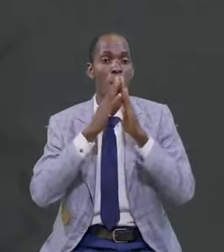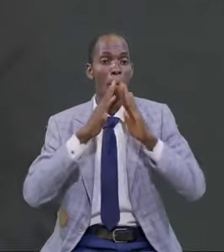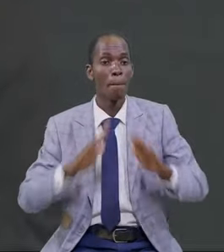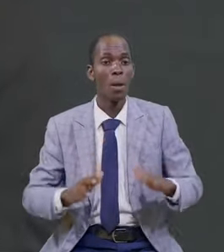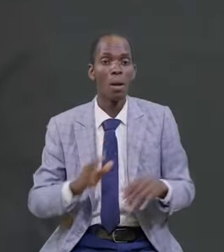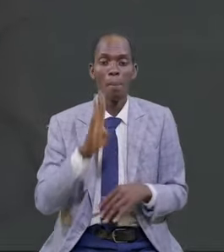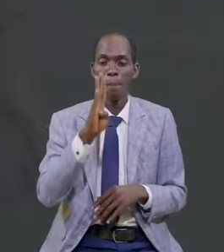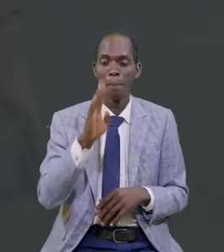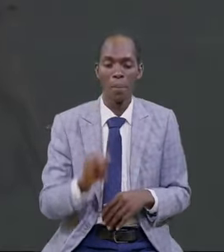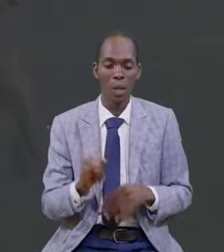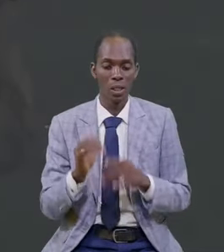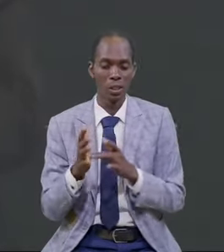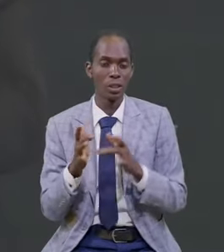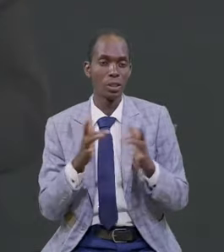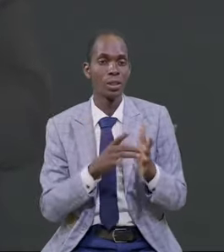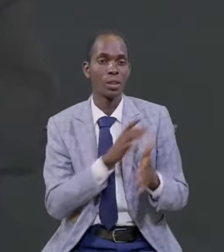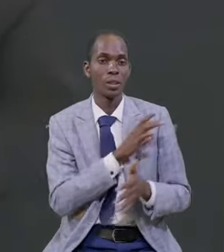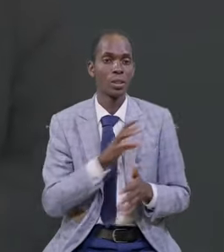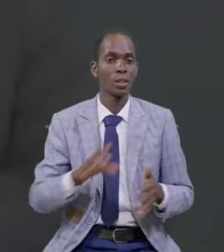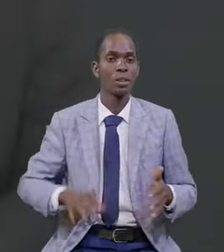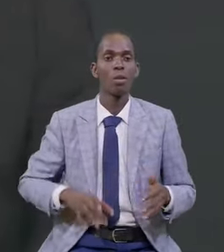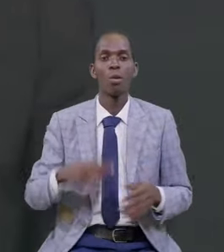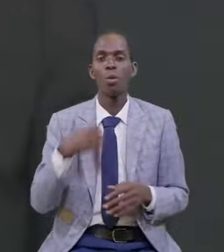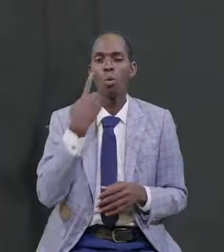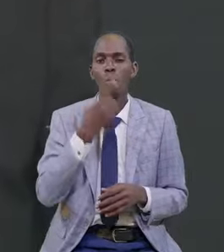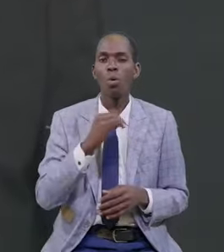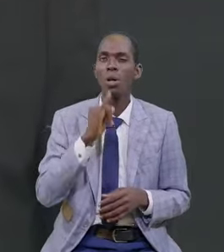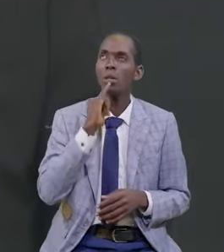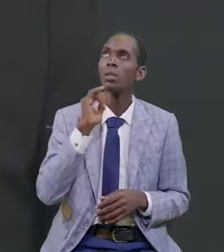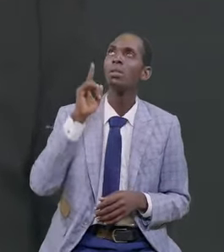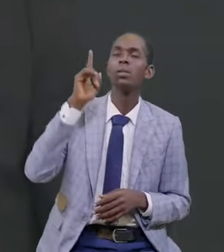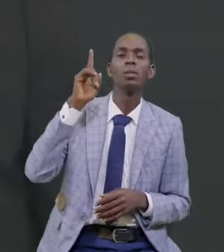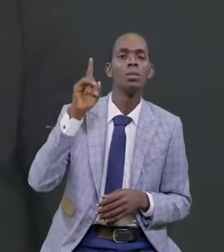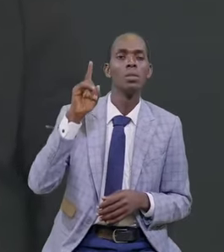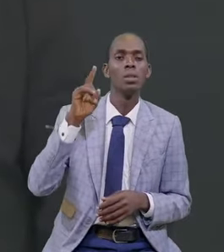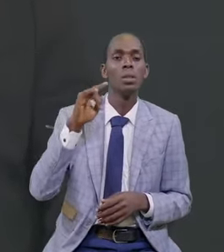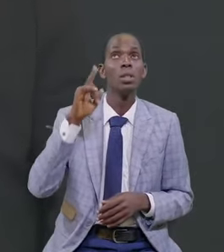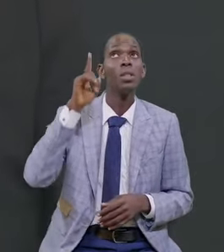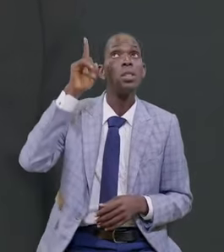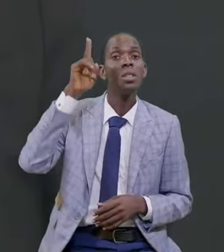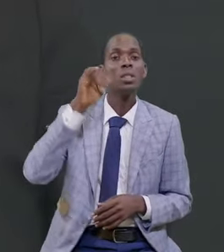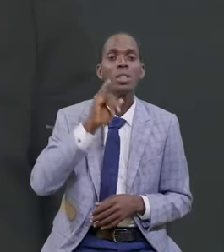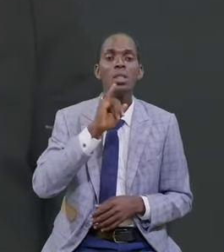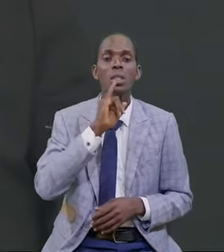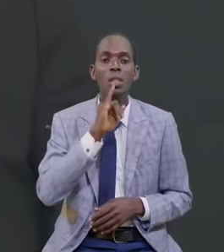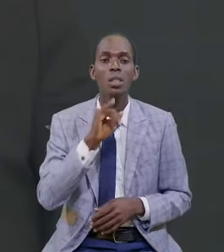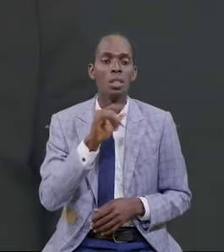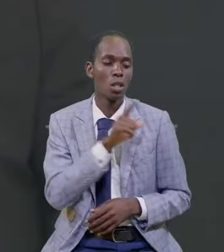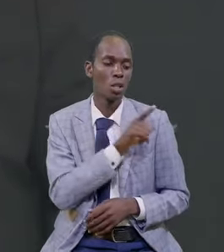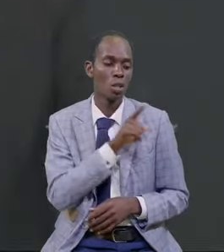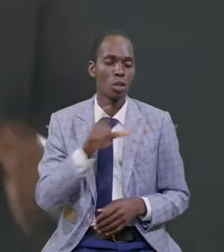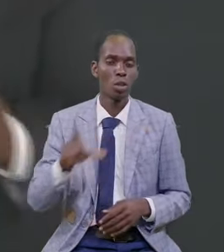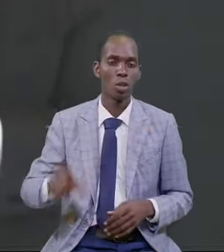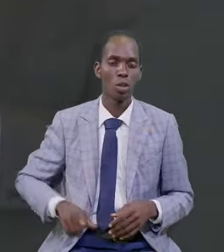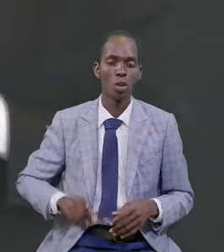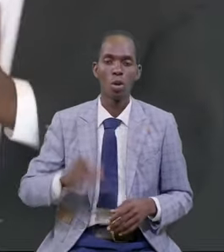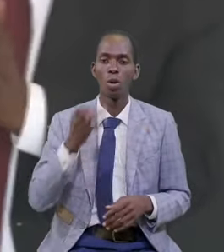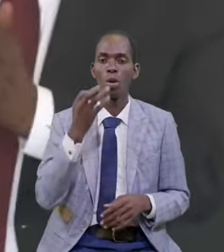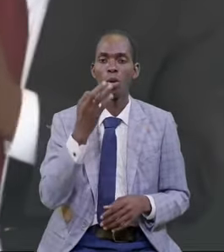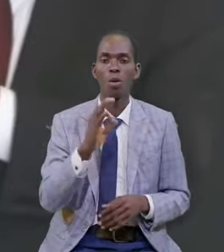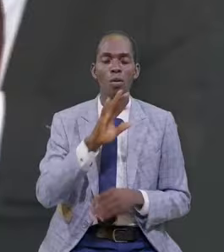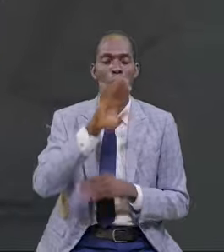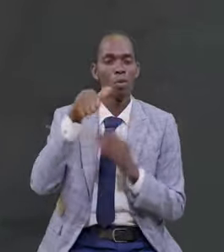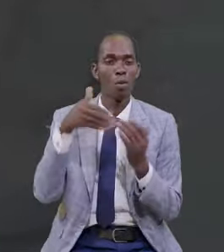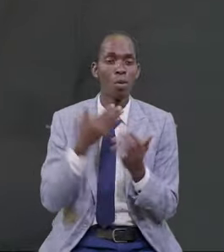Jesus Christ who is see look at that bracket he is the Lord of all he